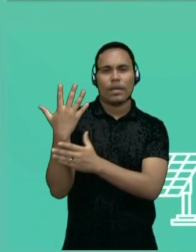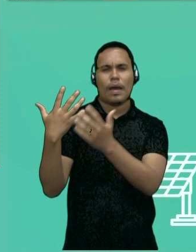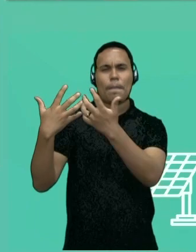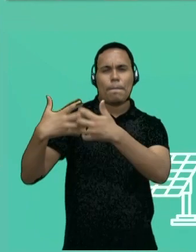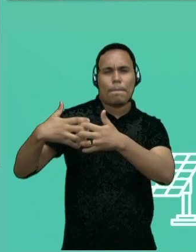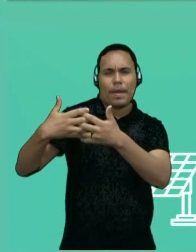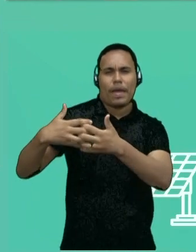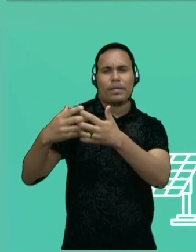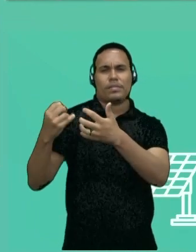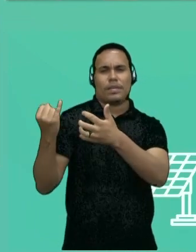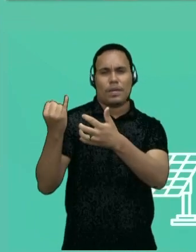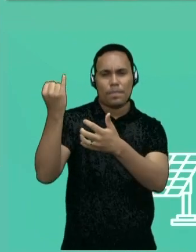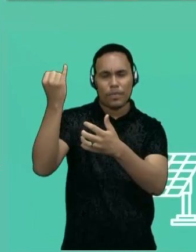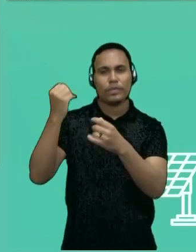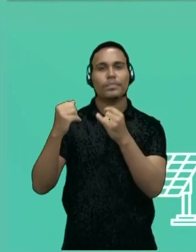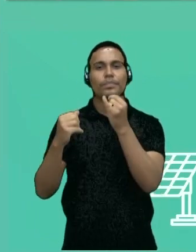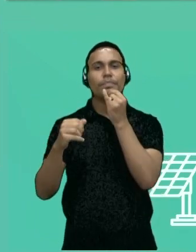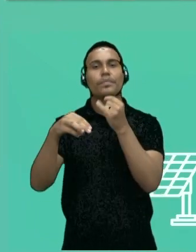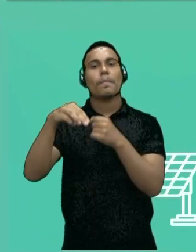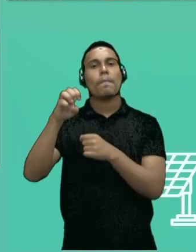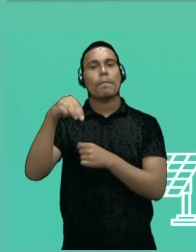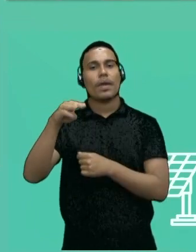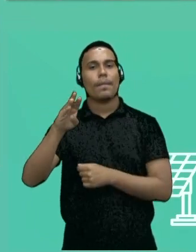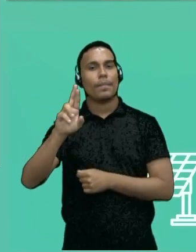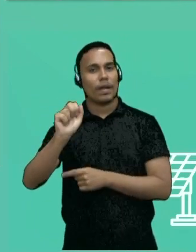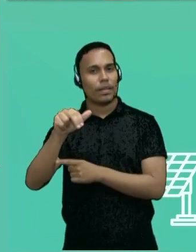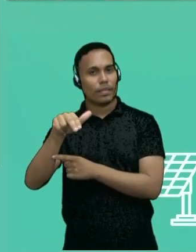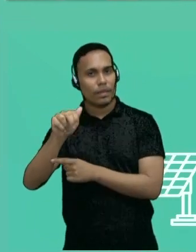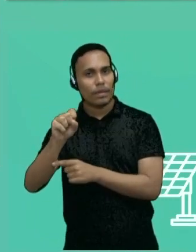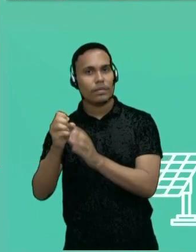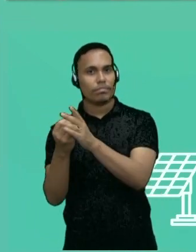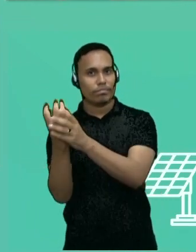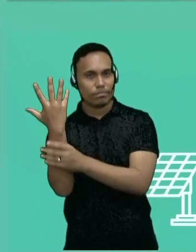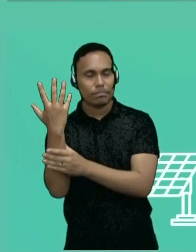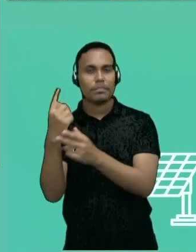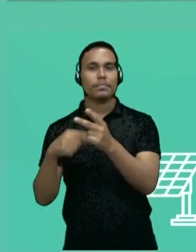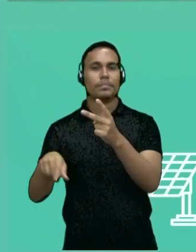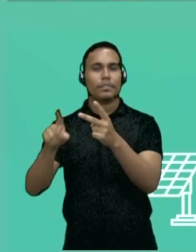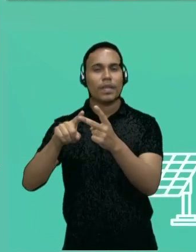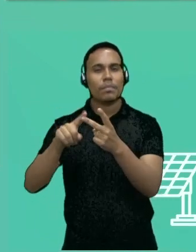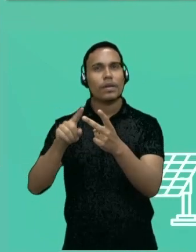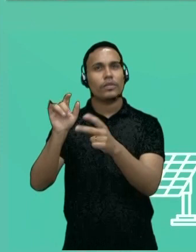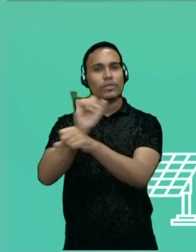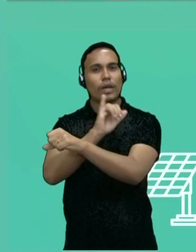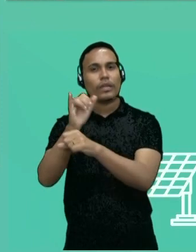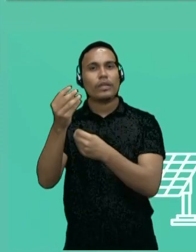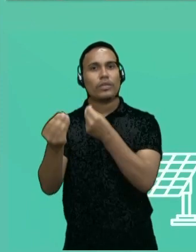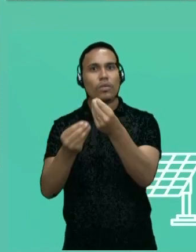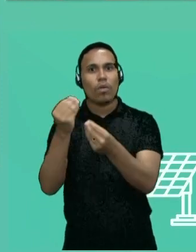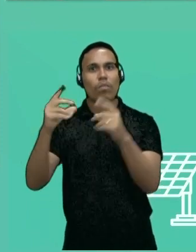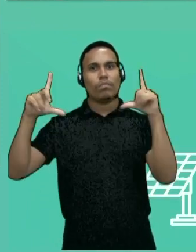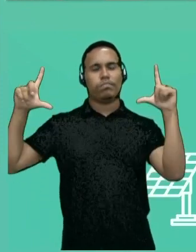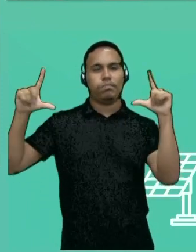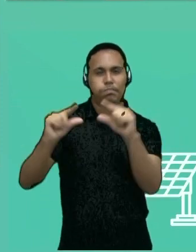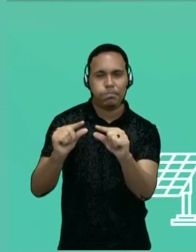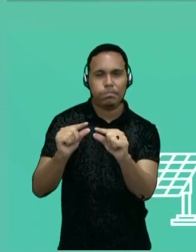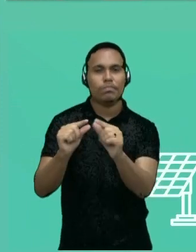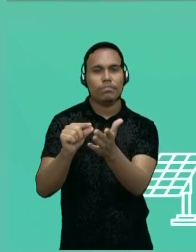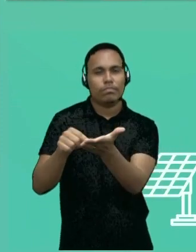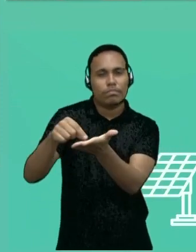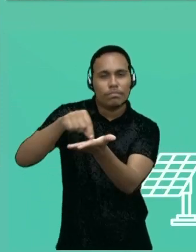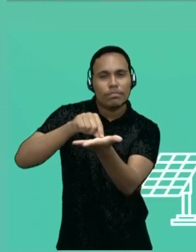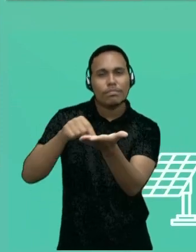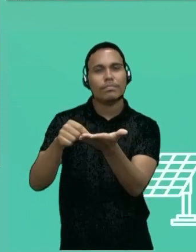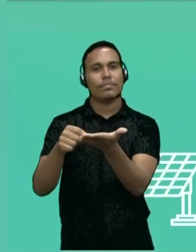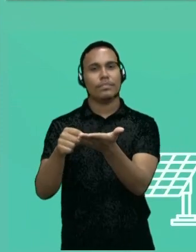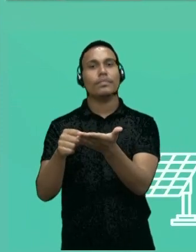membranes and anionic exchange membranes, and also compression solutions that feed into these electrolyzer systems. On the